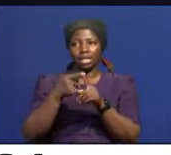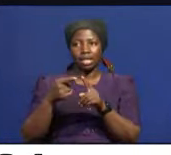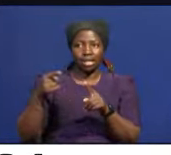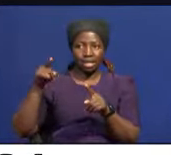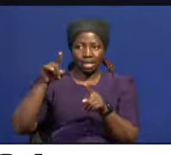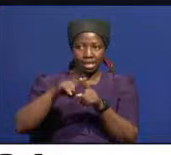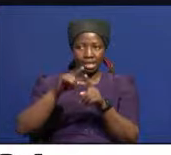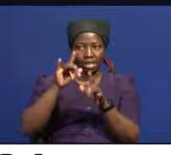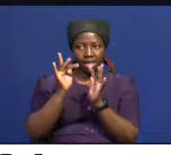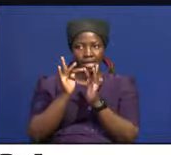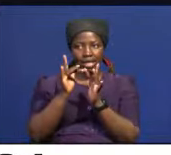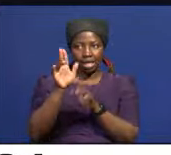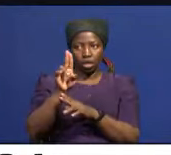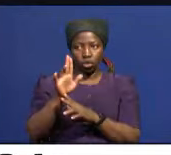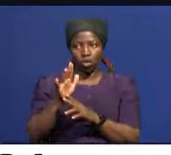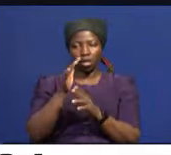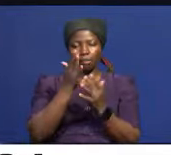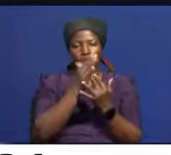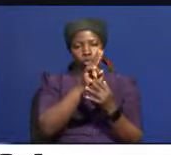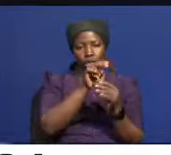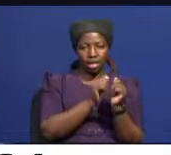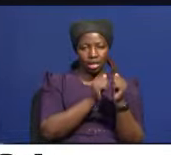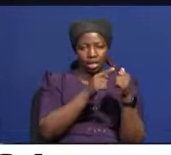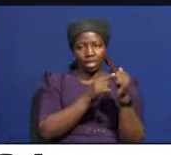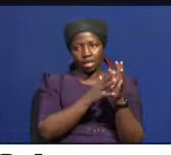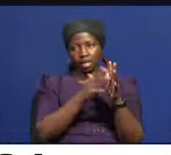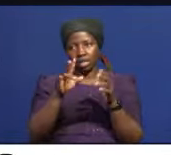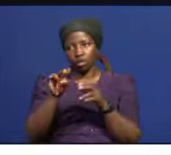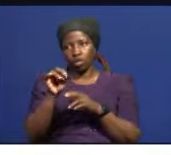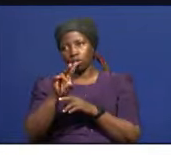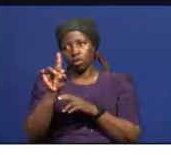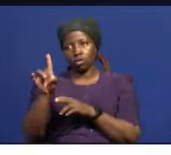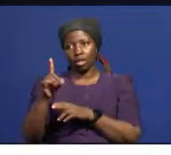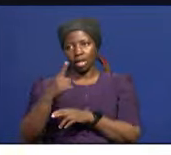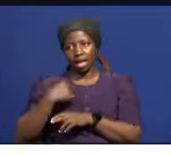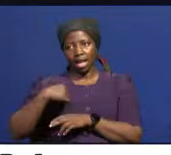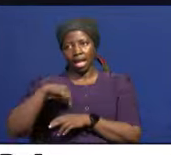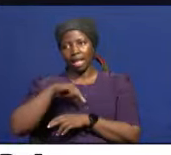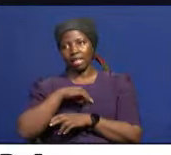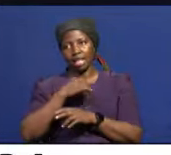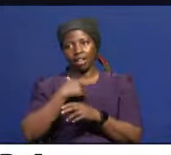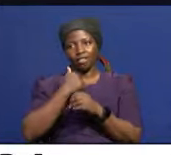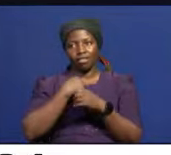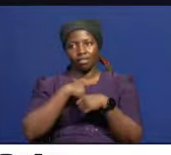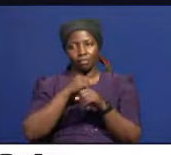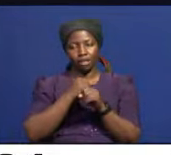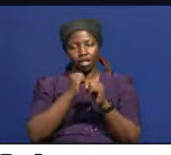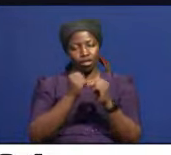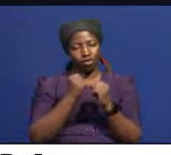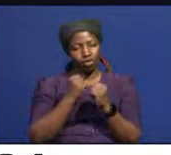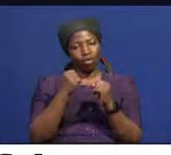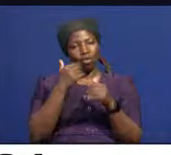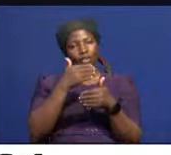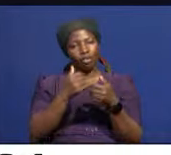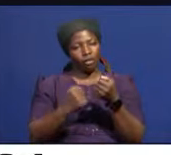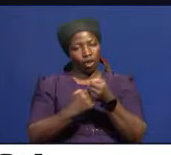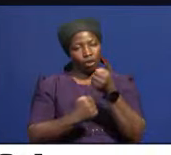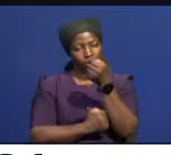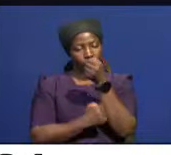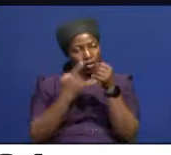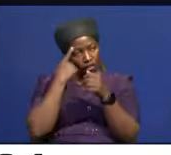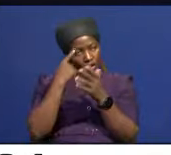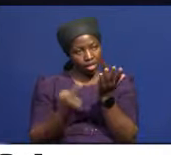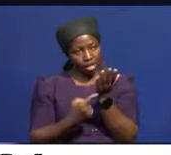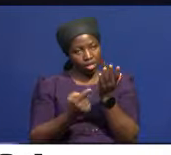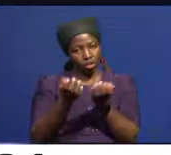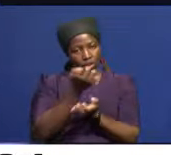users between 2016 and 2021, we have laid a solid foundation for the digital economy's